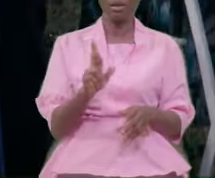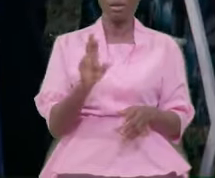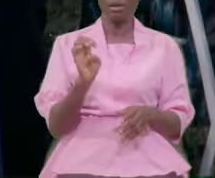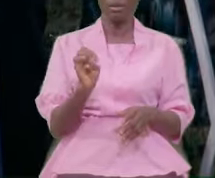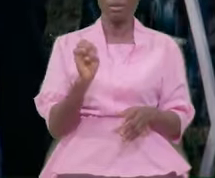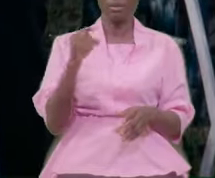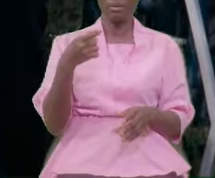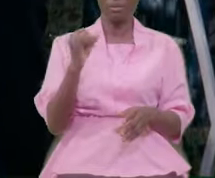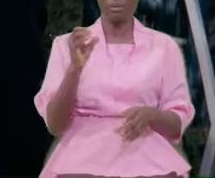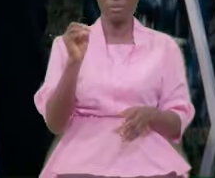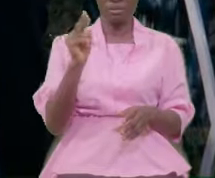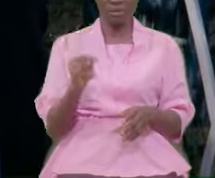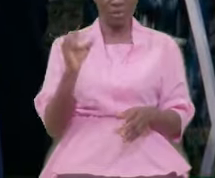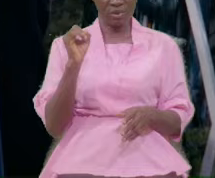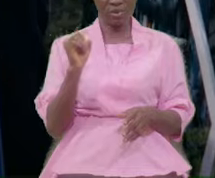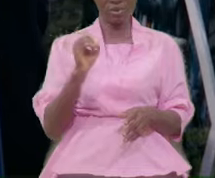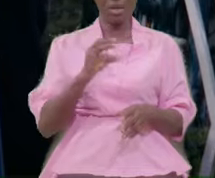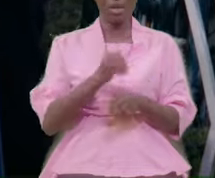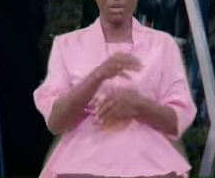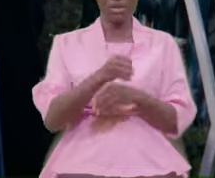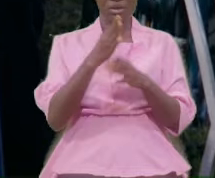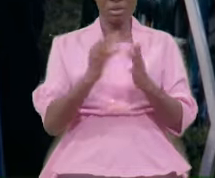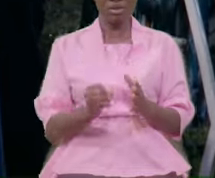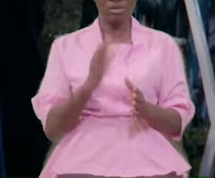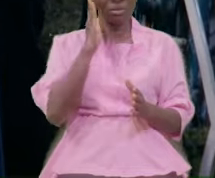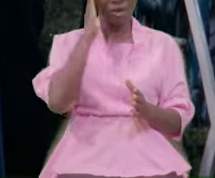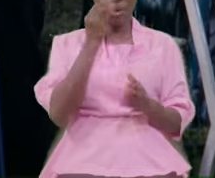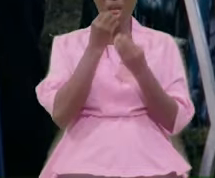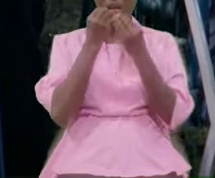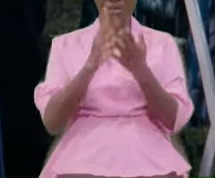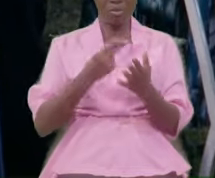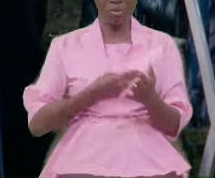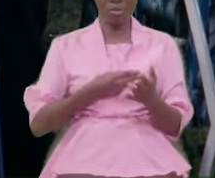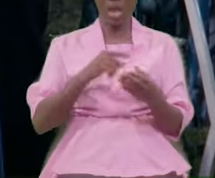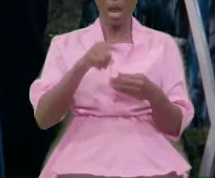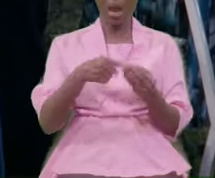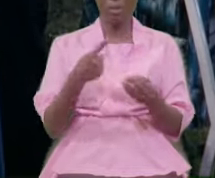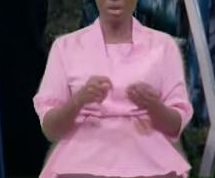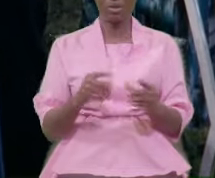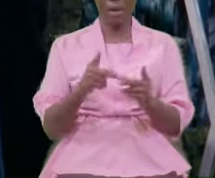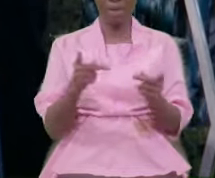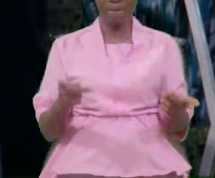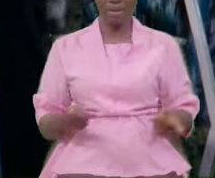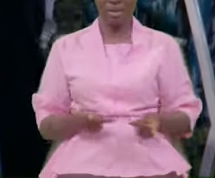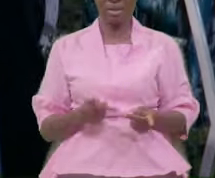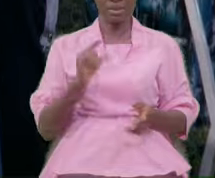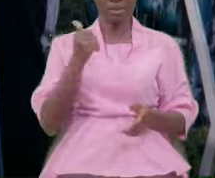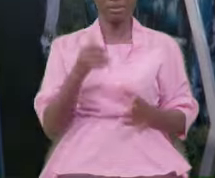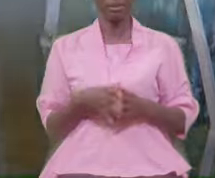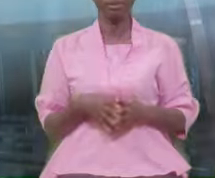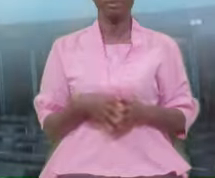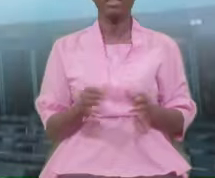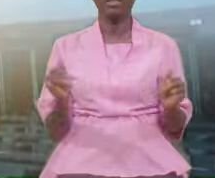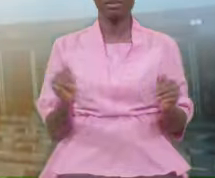be informing us about the location date July 7 3 pm